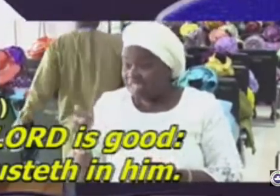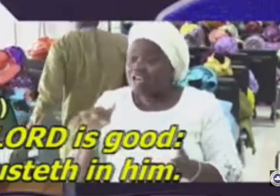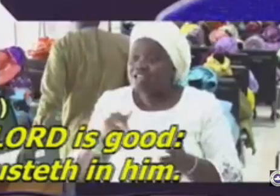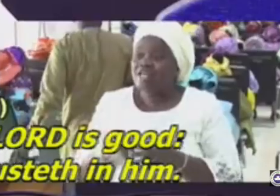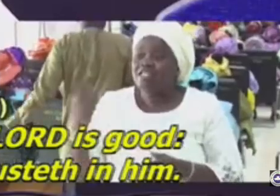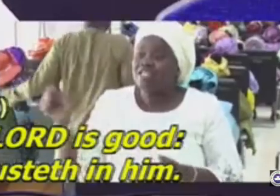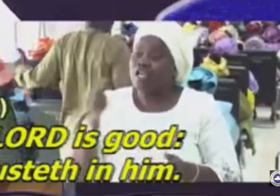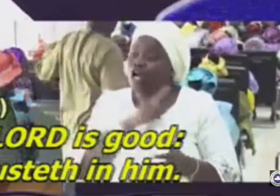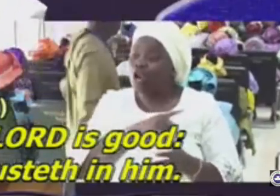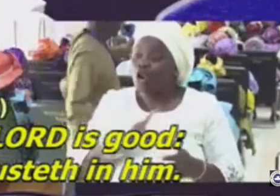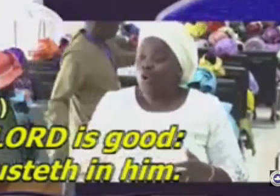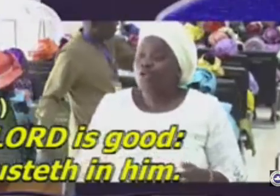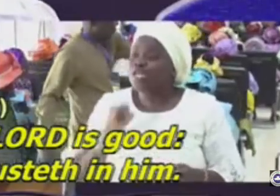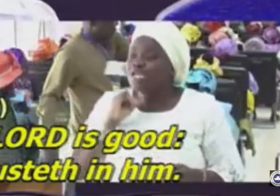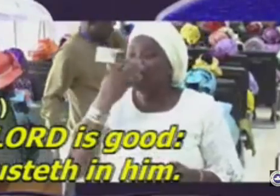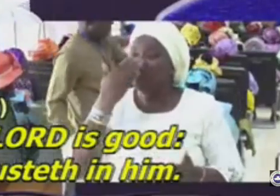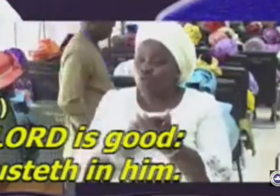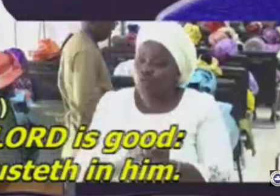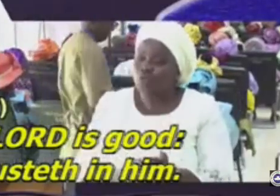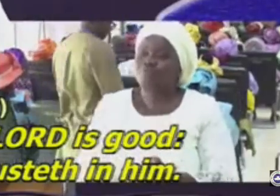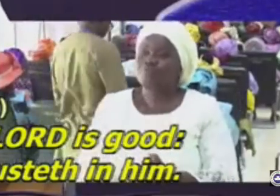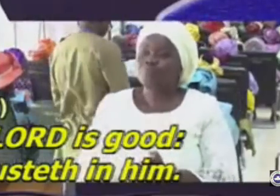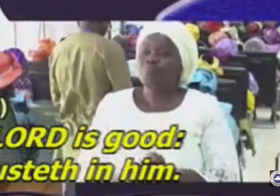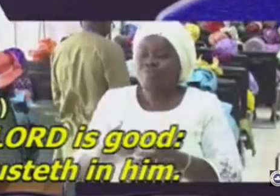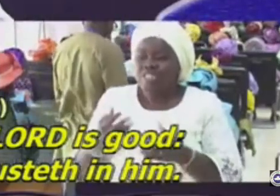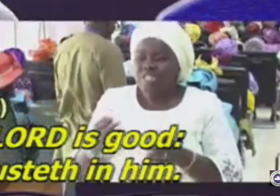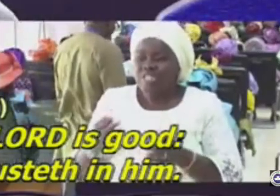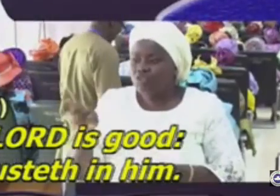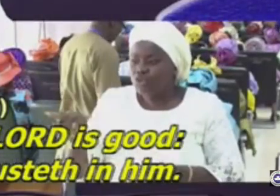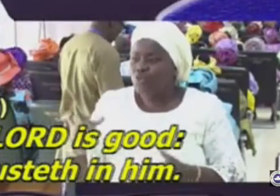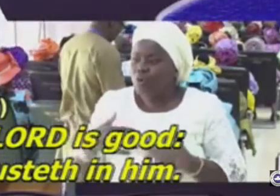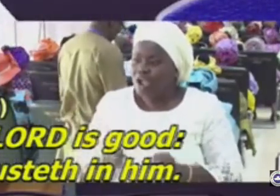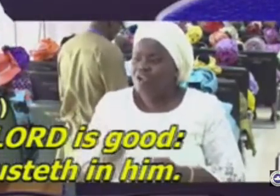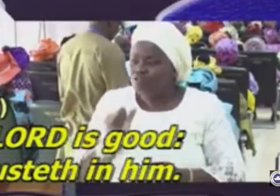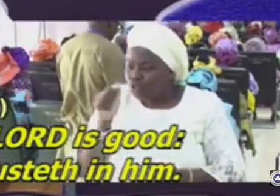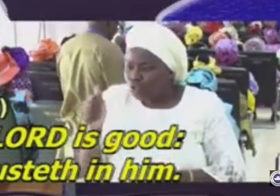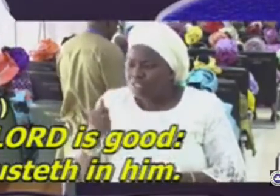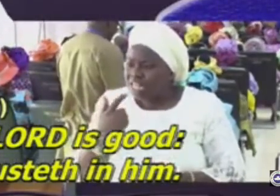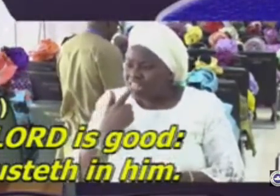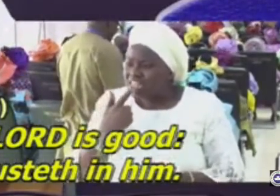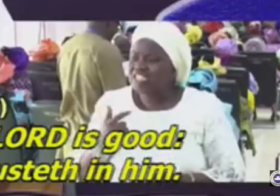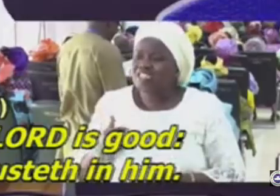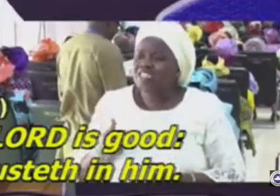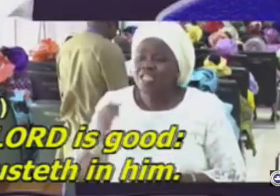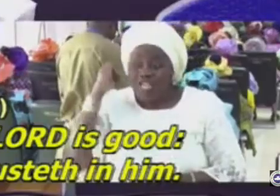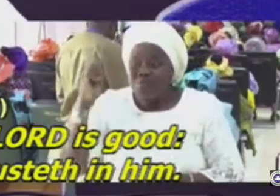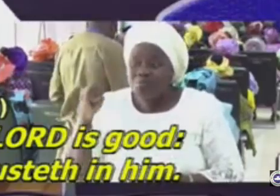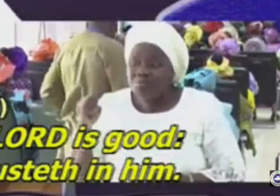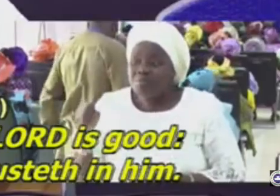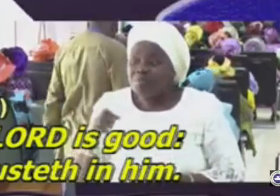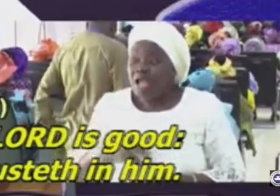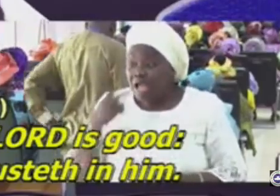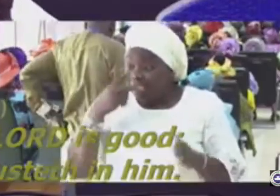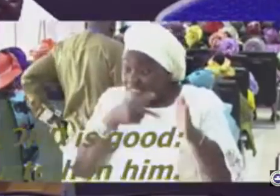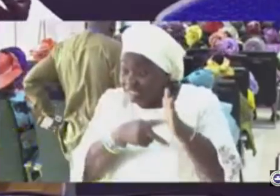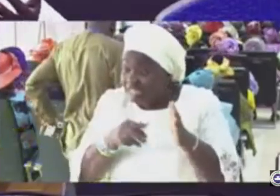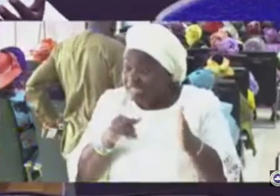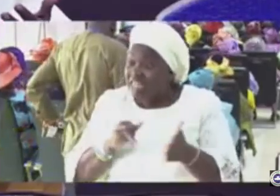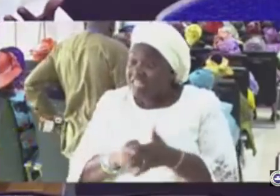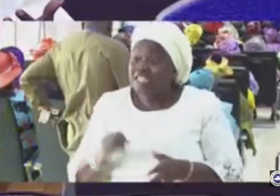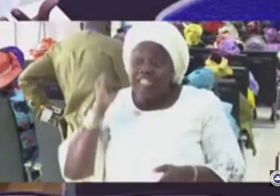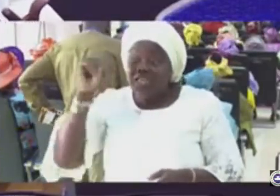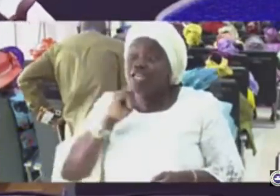him, if you have not given your life to him, you don't know what we are talking about. but you can begin to experience it